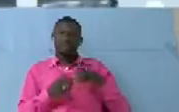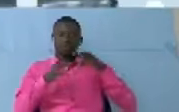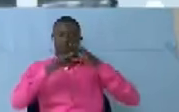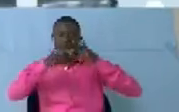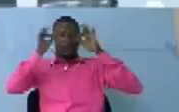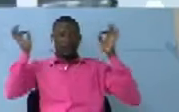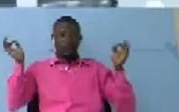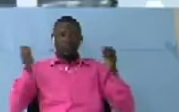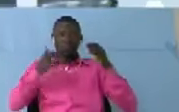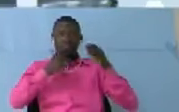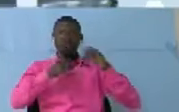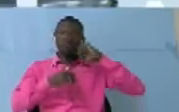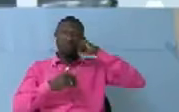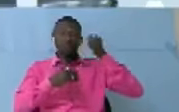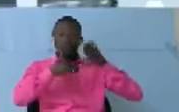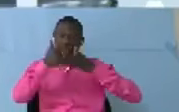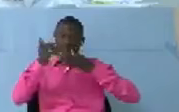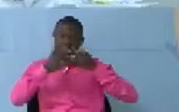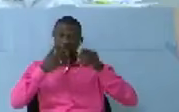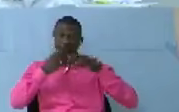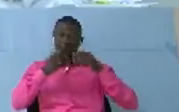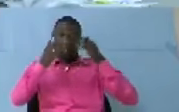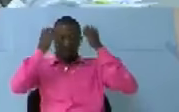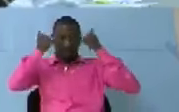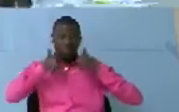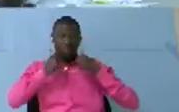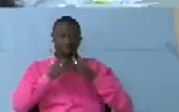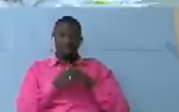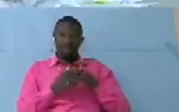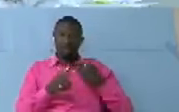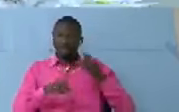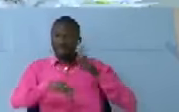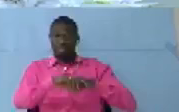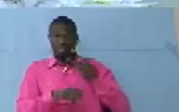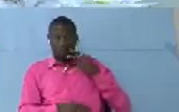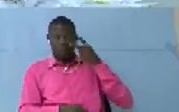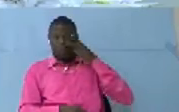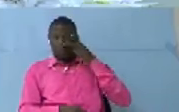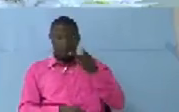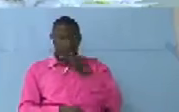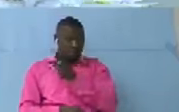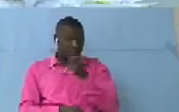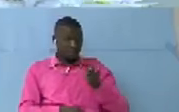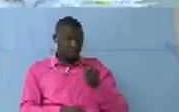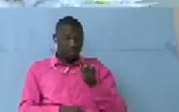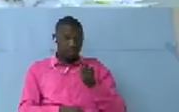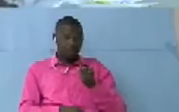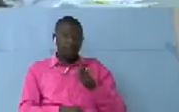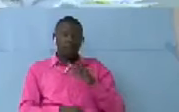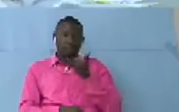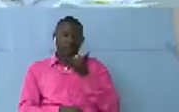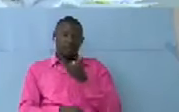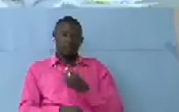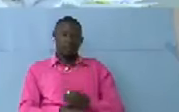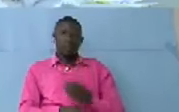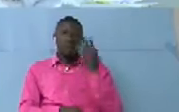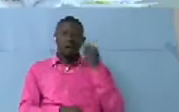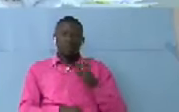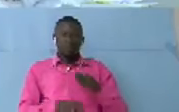They removed the black cloth over my head. At this stage, you were seeing them. How were they